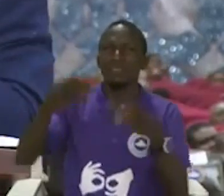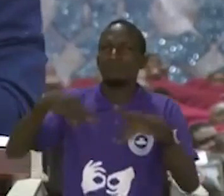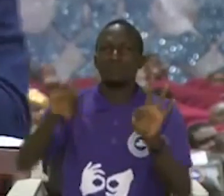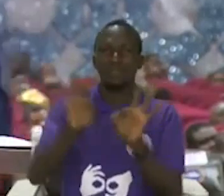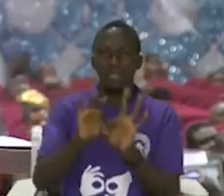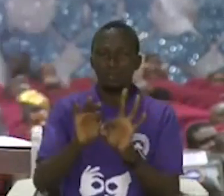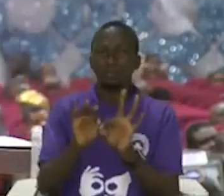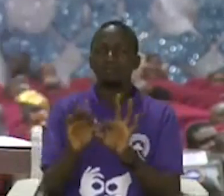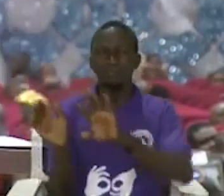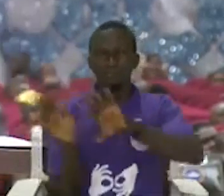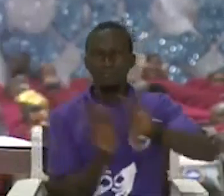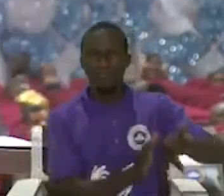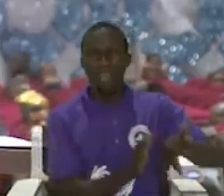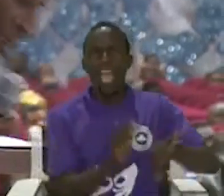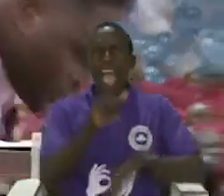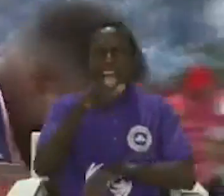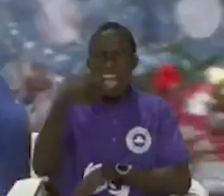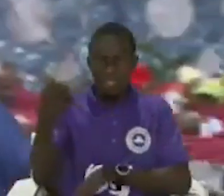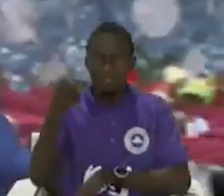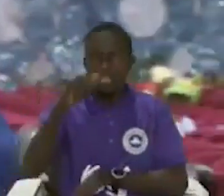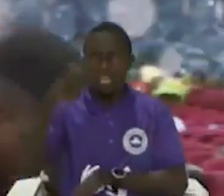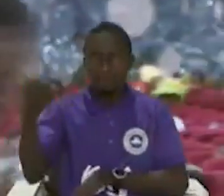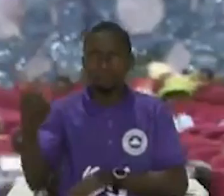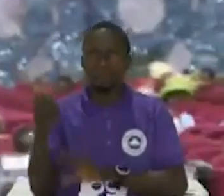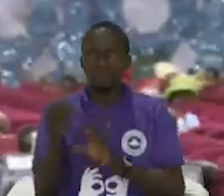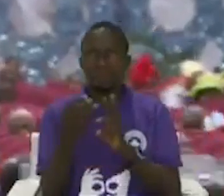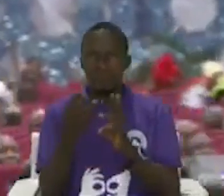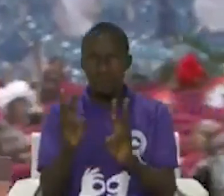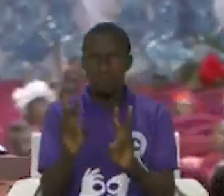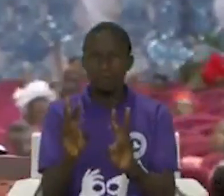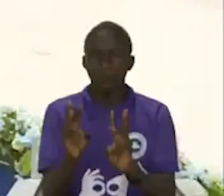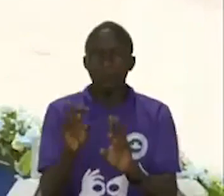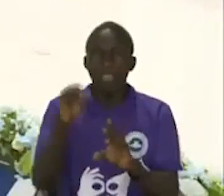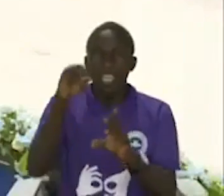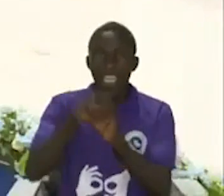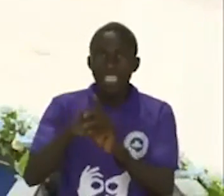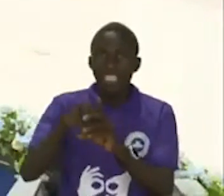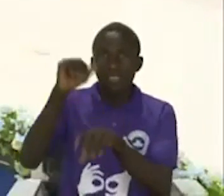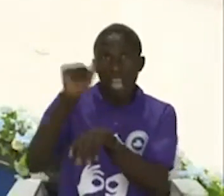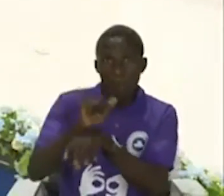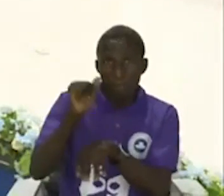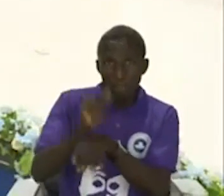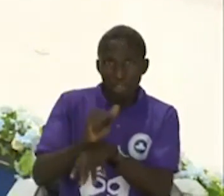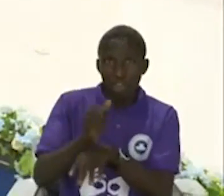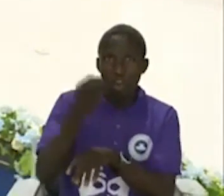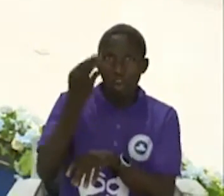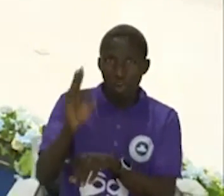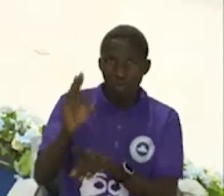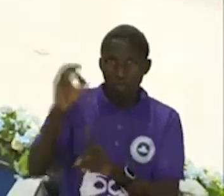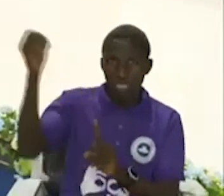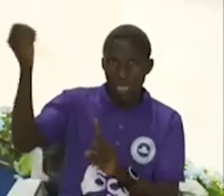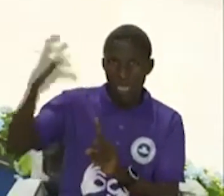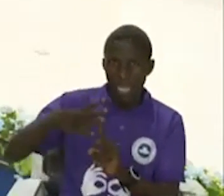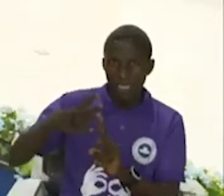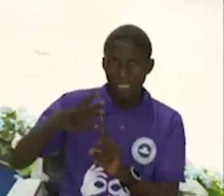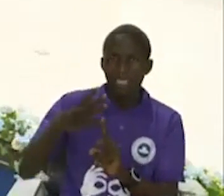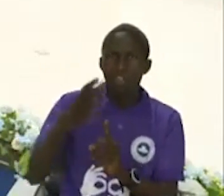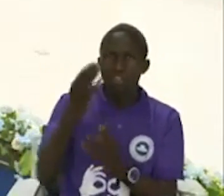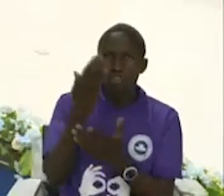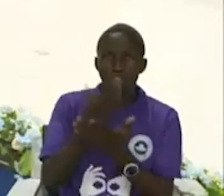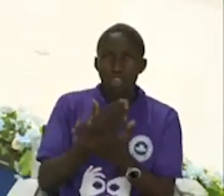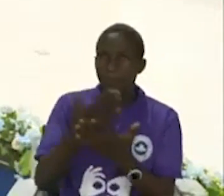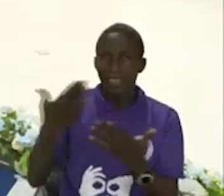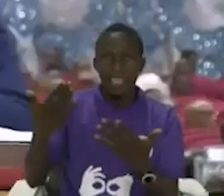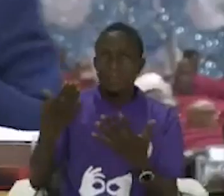Let me tell you another dimension to this. In the operation of the light, there's something very